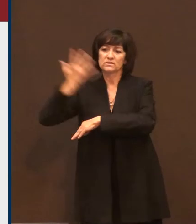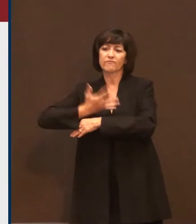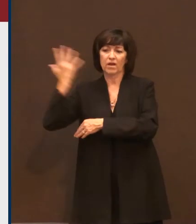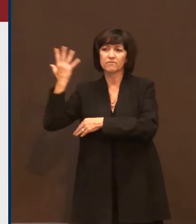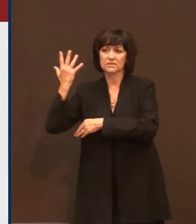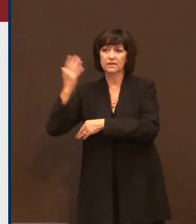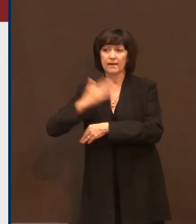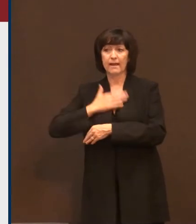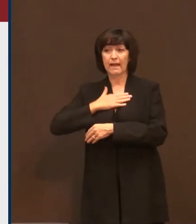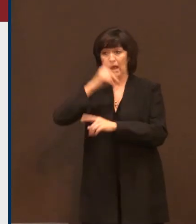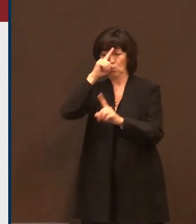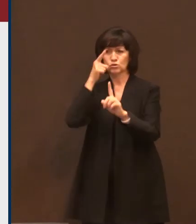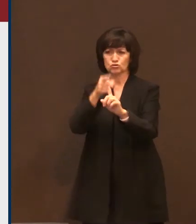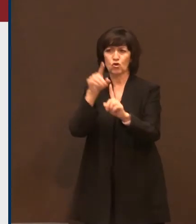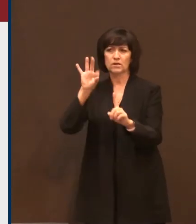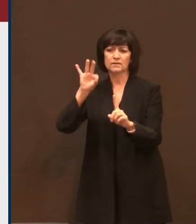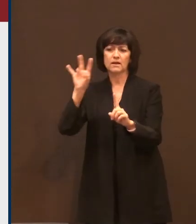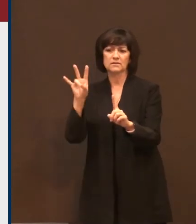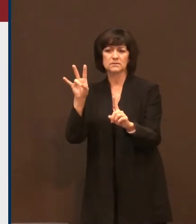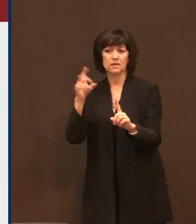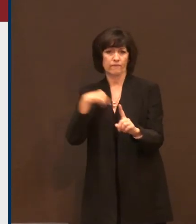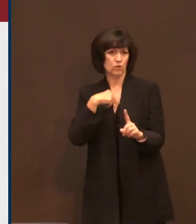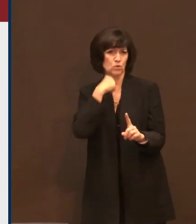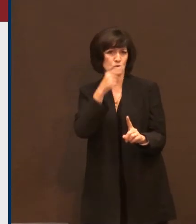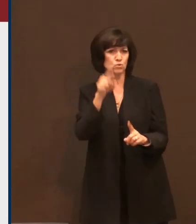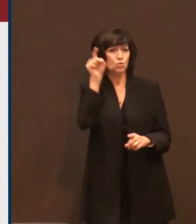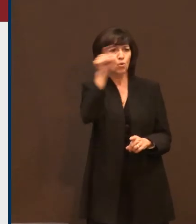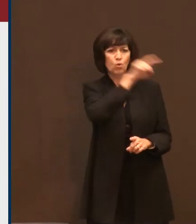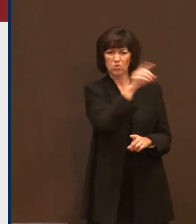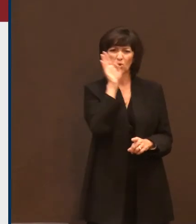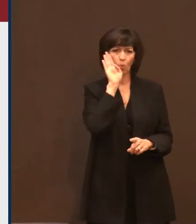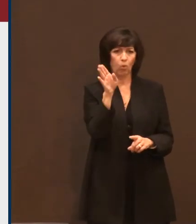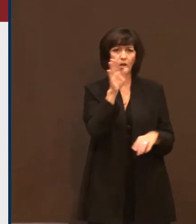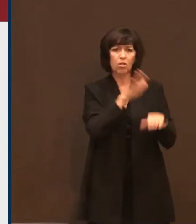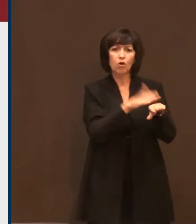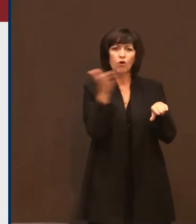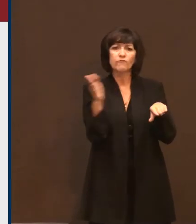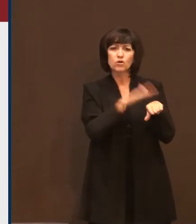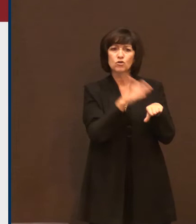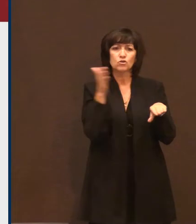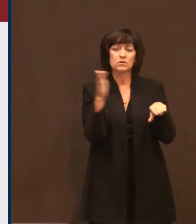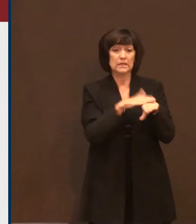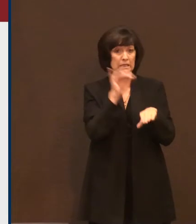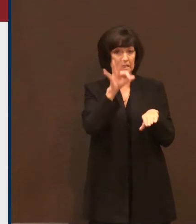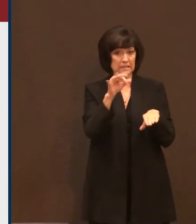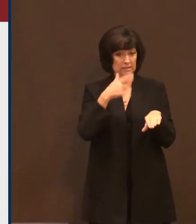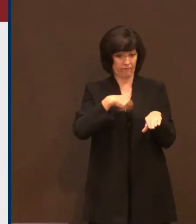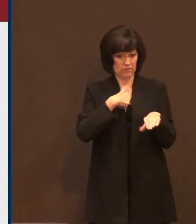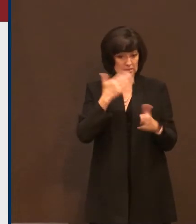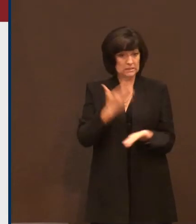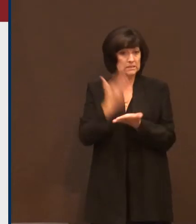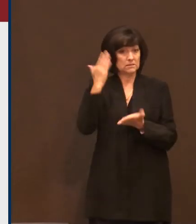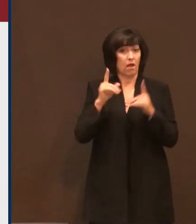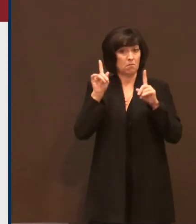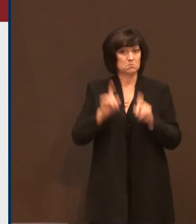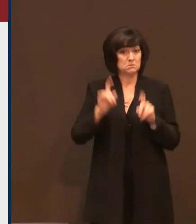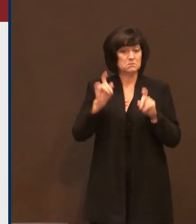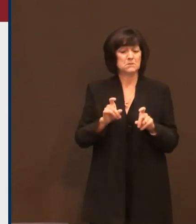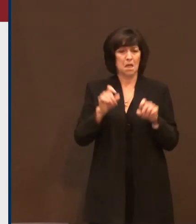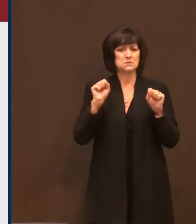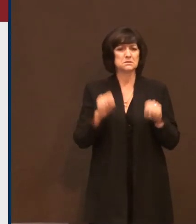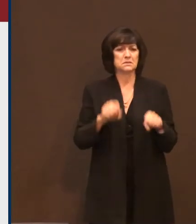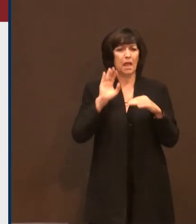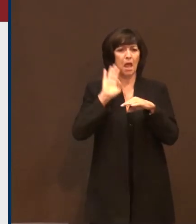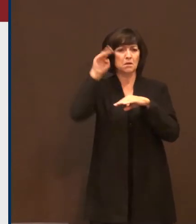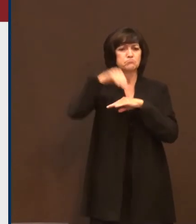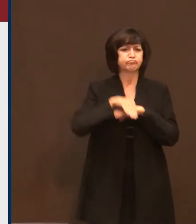Governor Murphy and Governor Cuomo last week, we're going to be on and off unless we stop testing, and we're not going to stop testing.